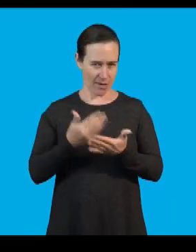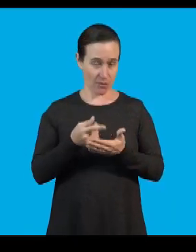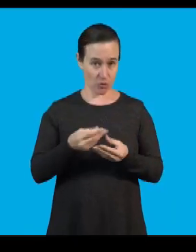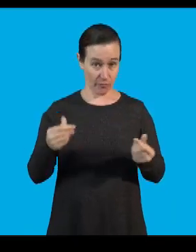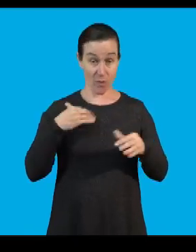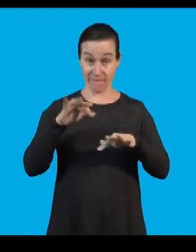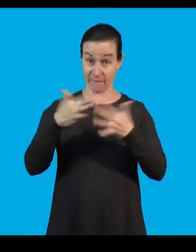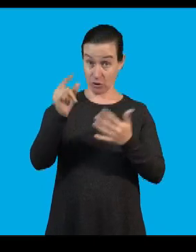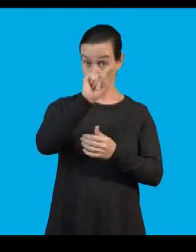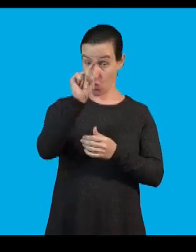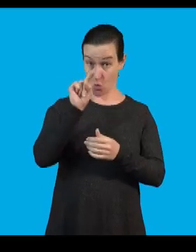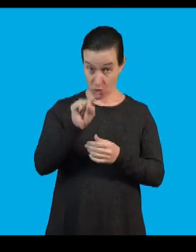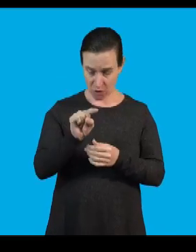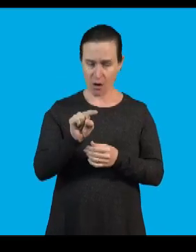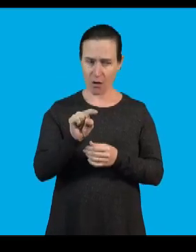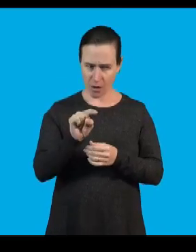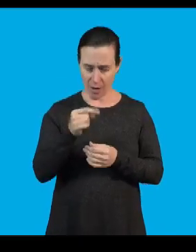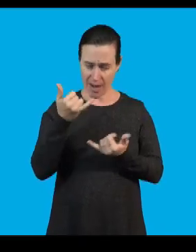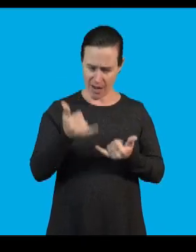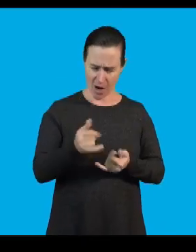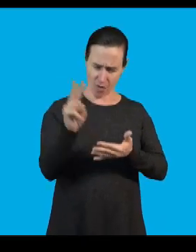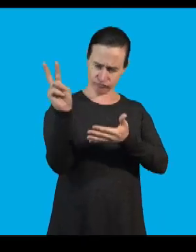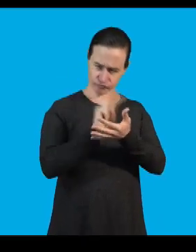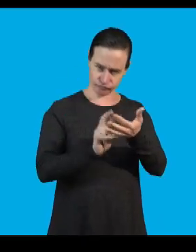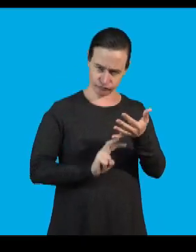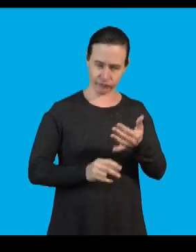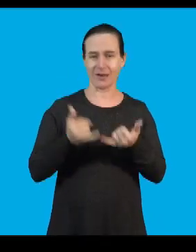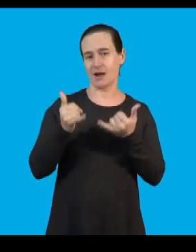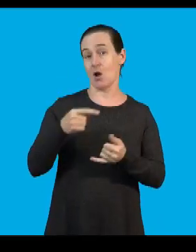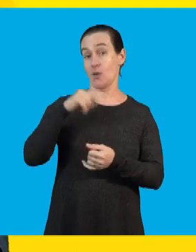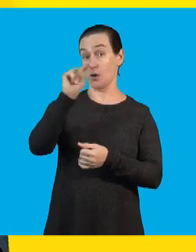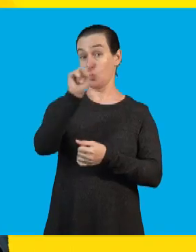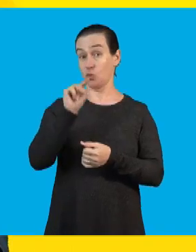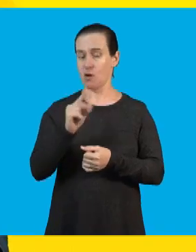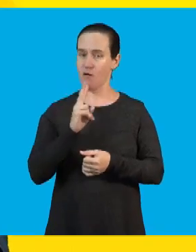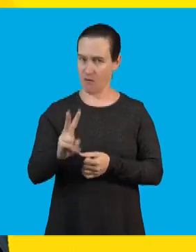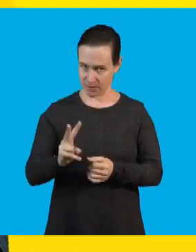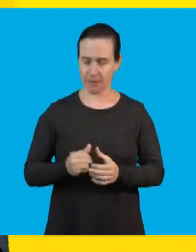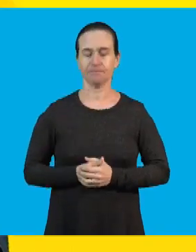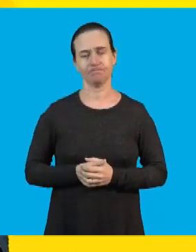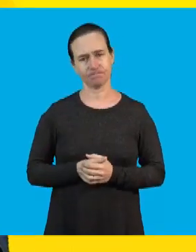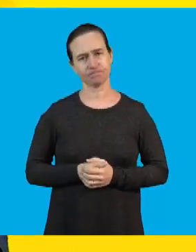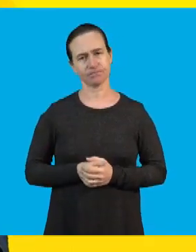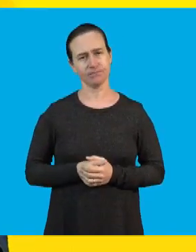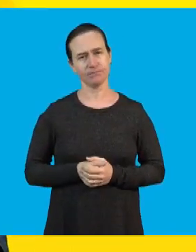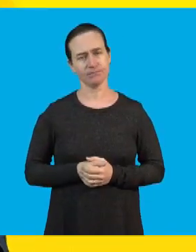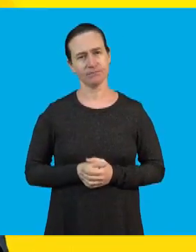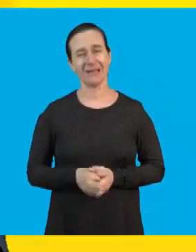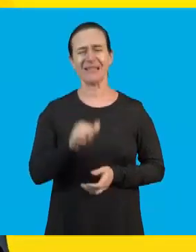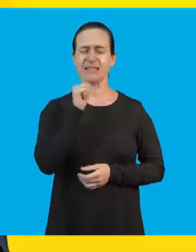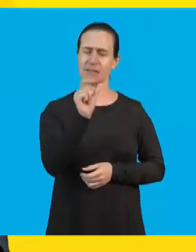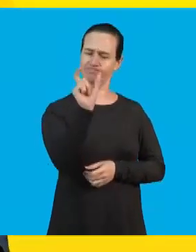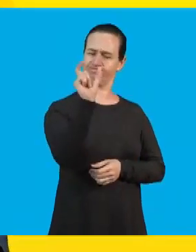Remember, we've read the question, we've read the paragraph, so now we're going to answer the question. So, when it